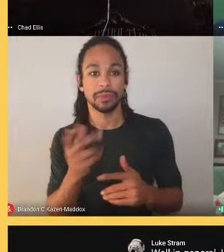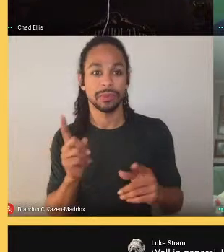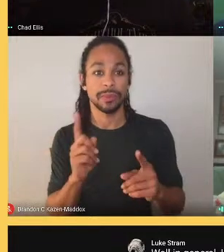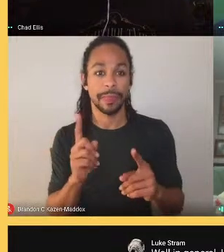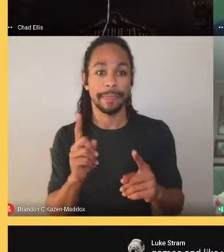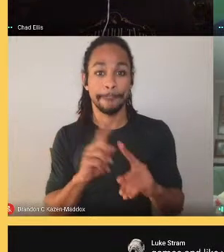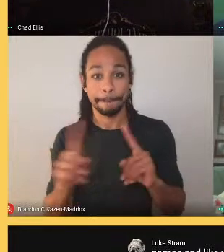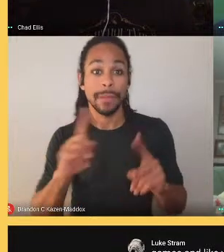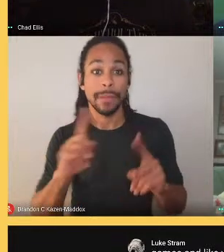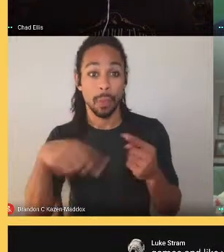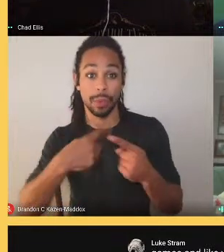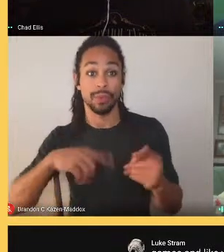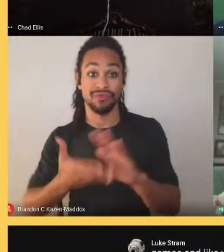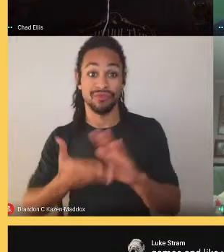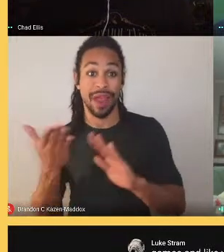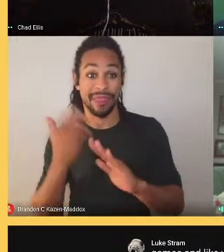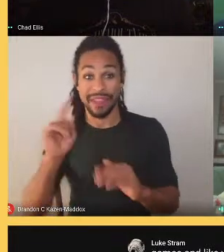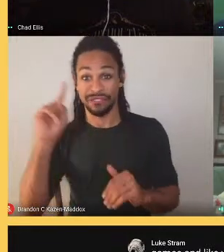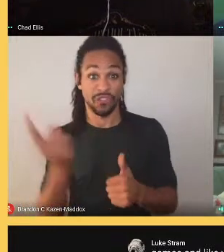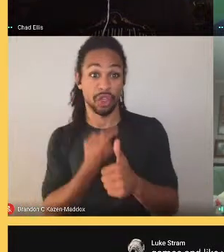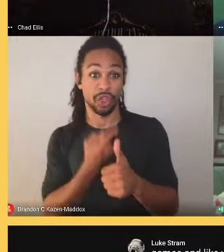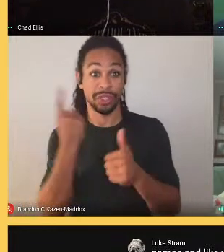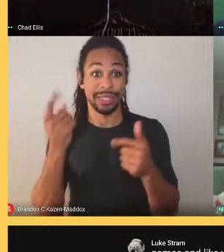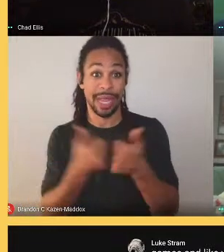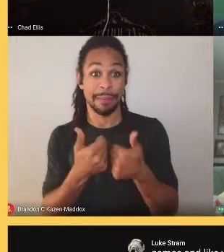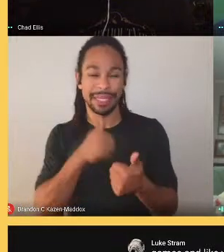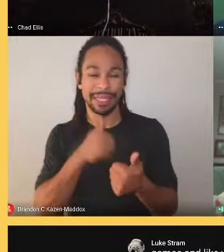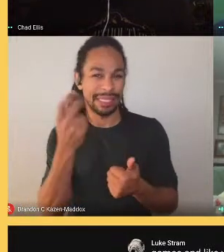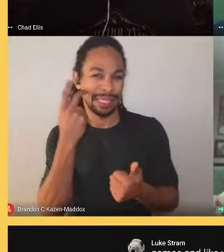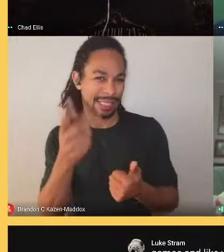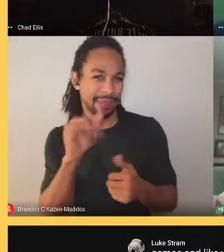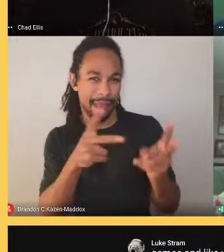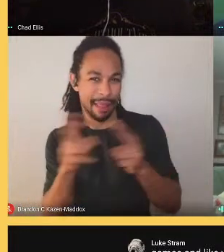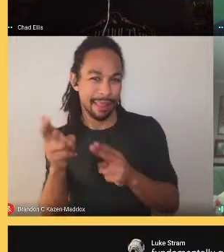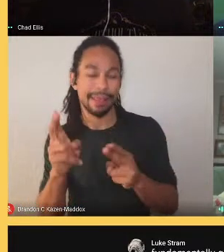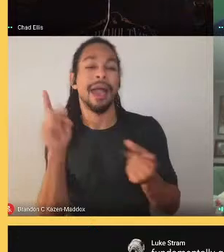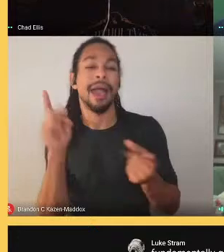see anything of the editing until it was all done. The second time around,